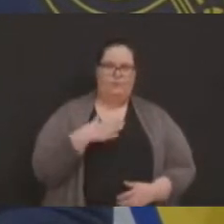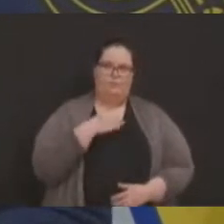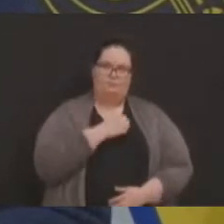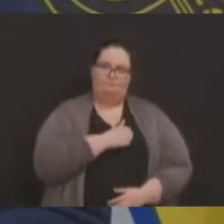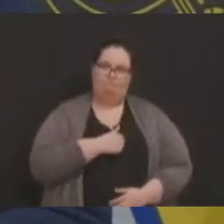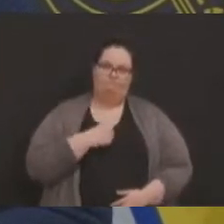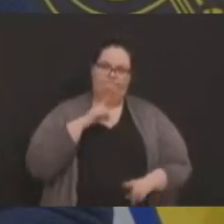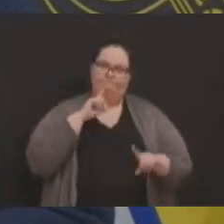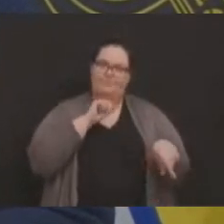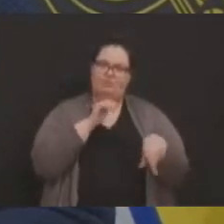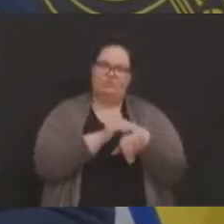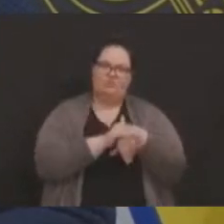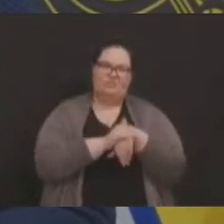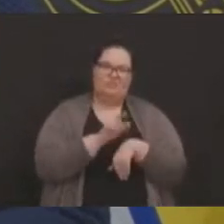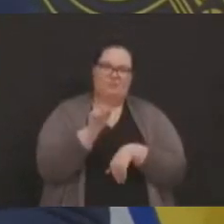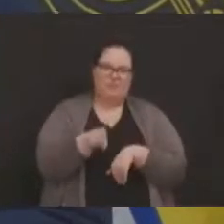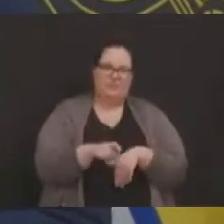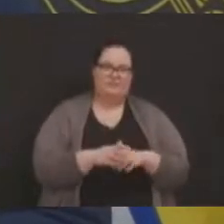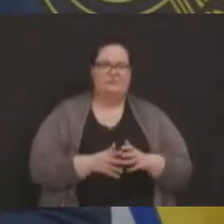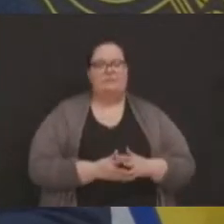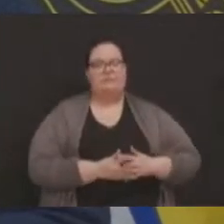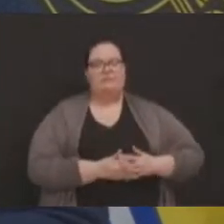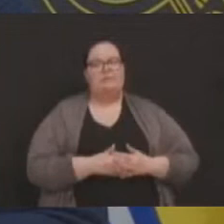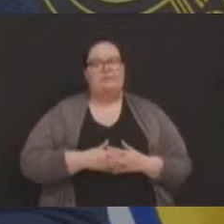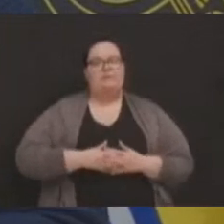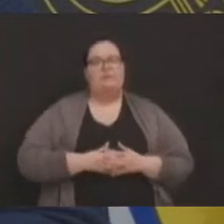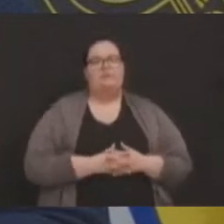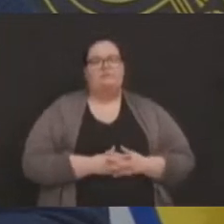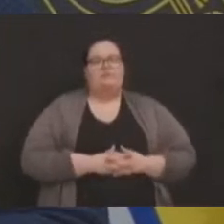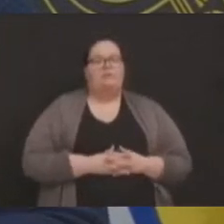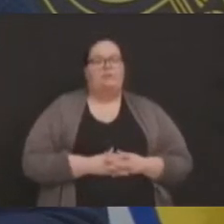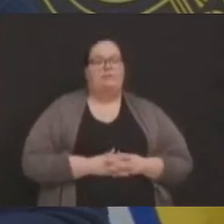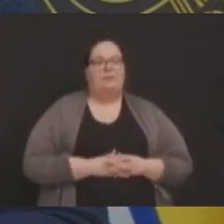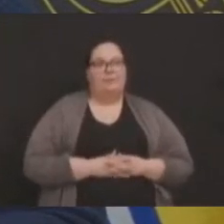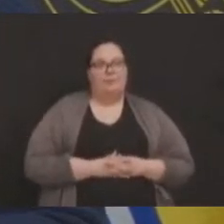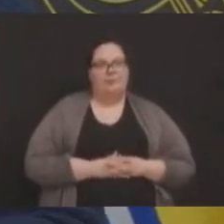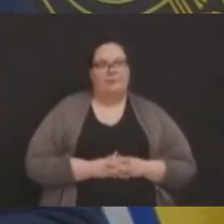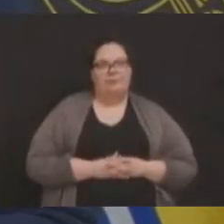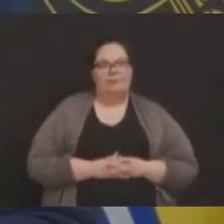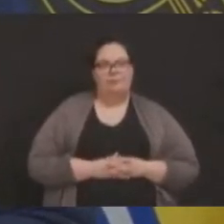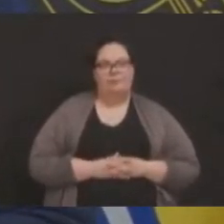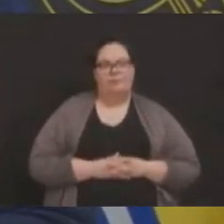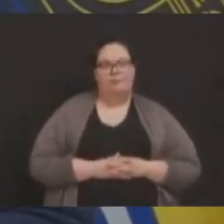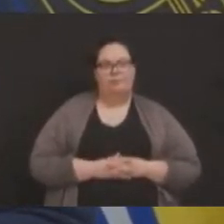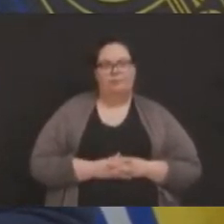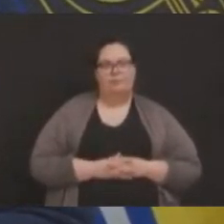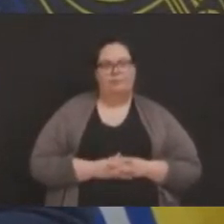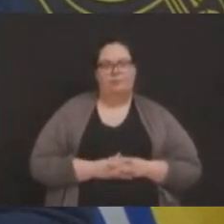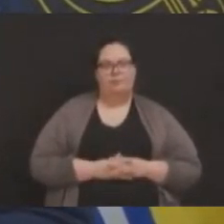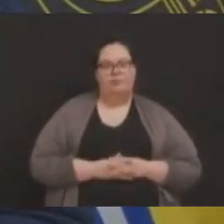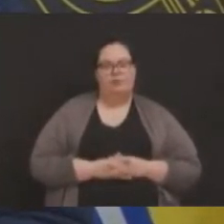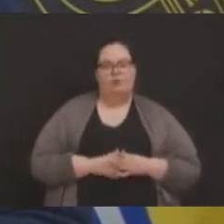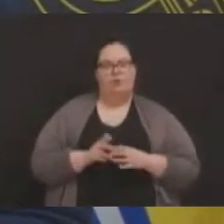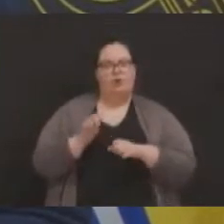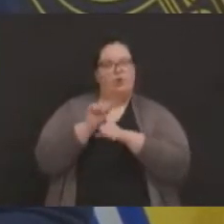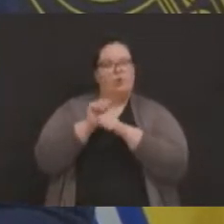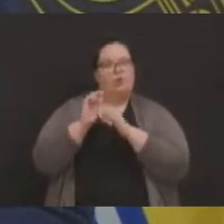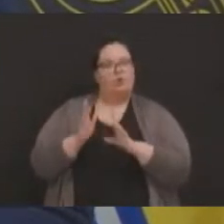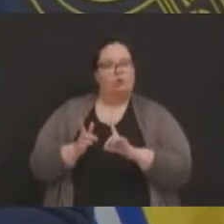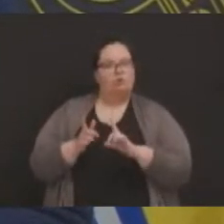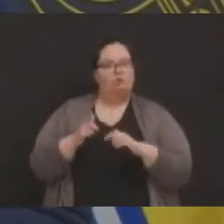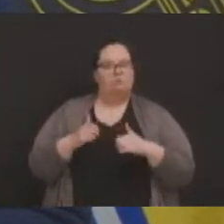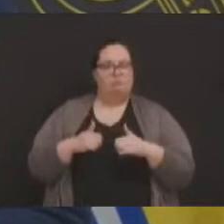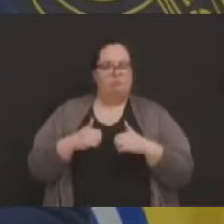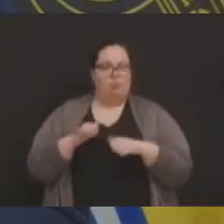in New Brunswick would be subjected, and I'm assuming the employer has gone through the proper protocol